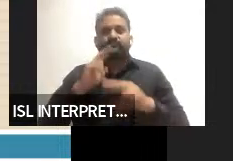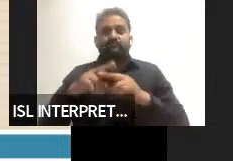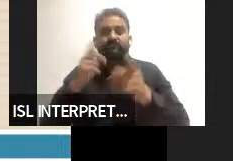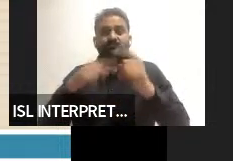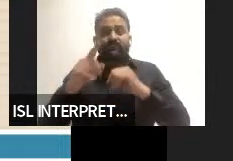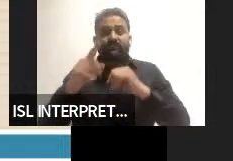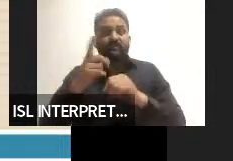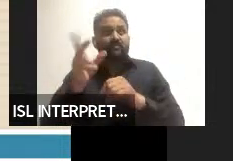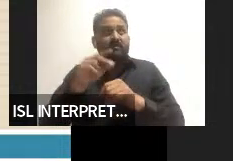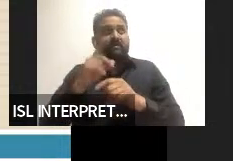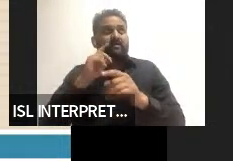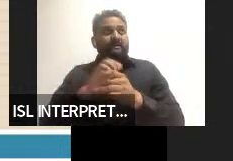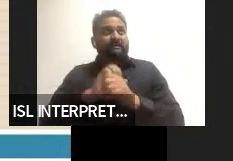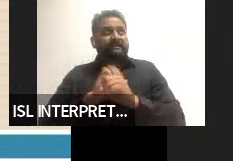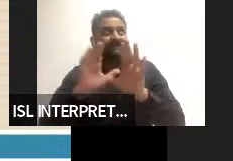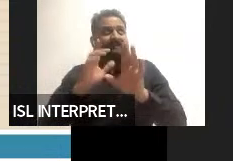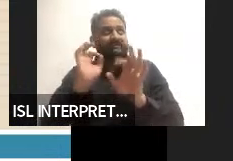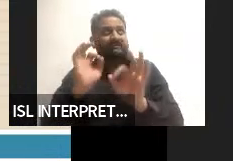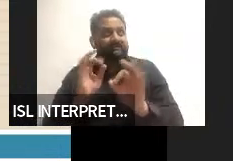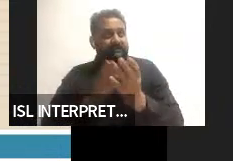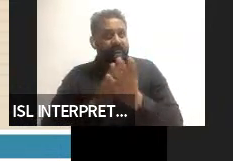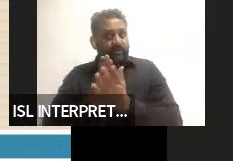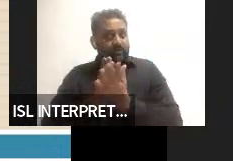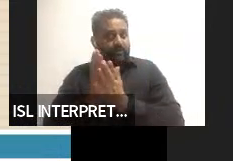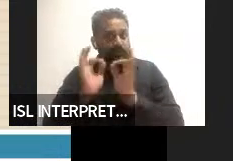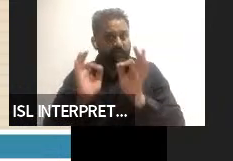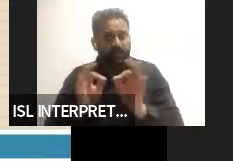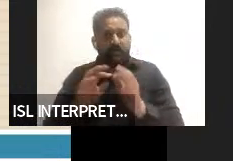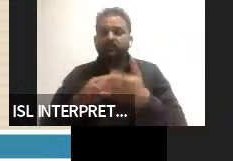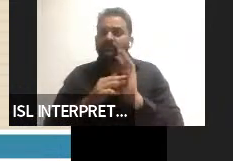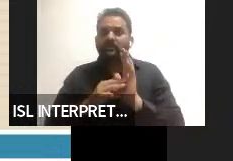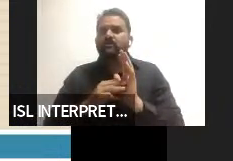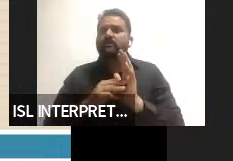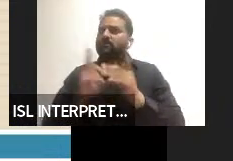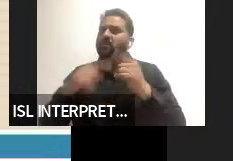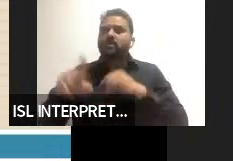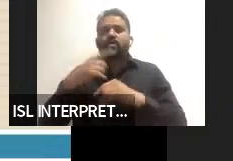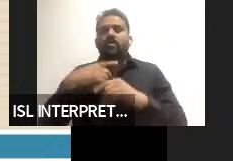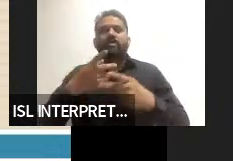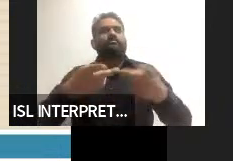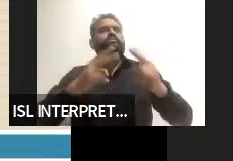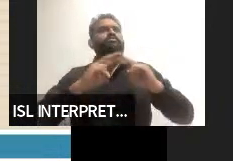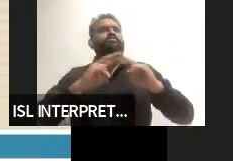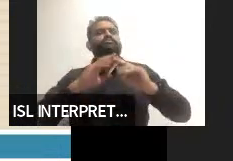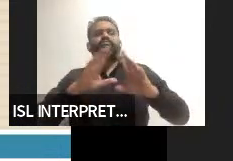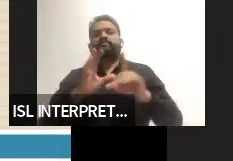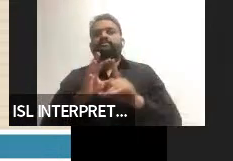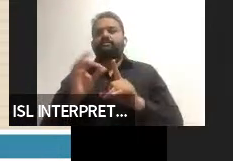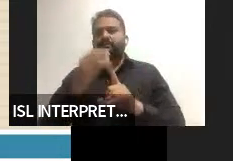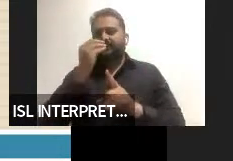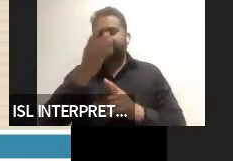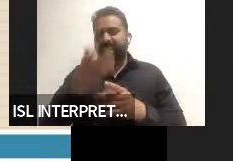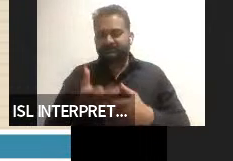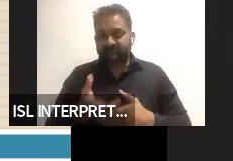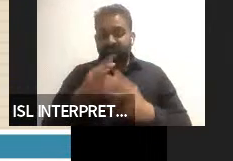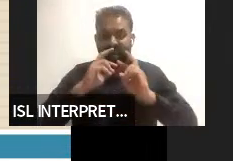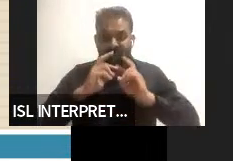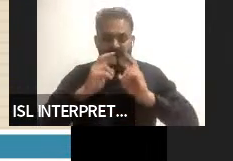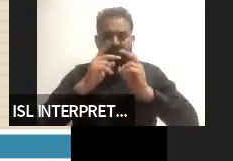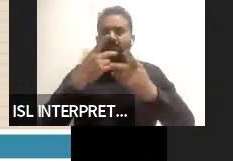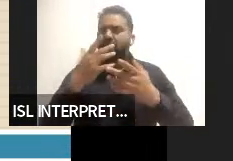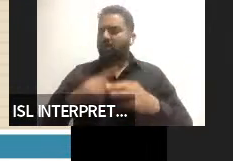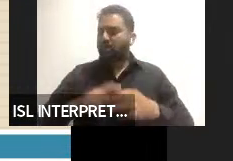one better and in a nice way, then the respondent one will be very easy for you to do and your quality will suddenly